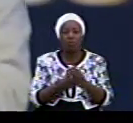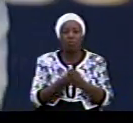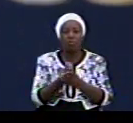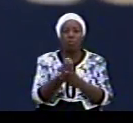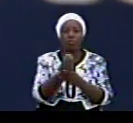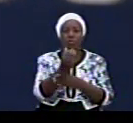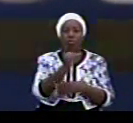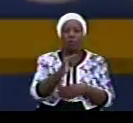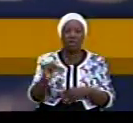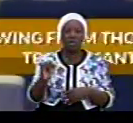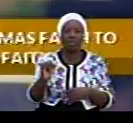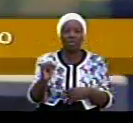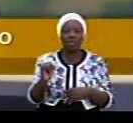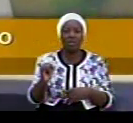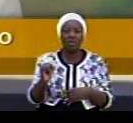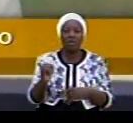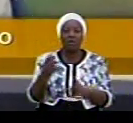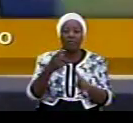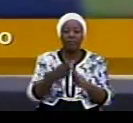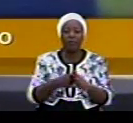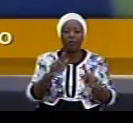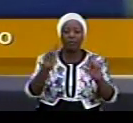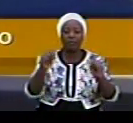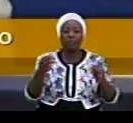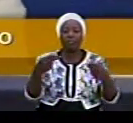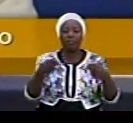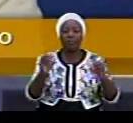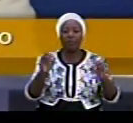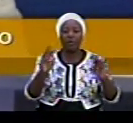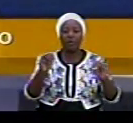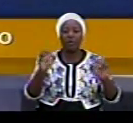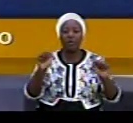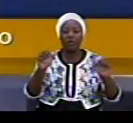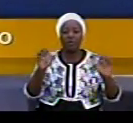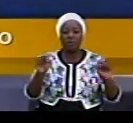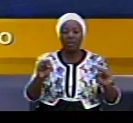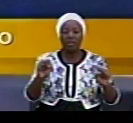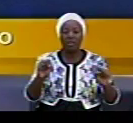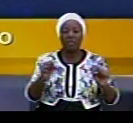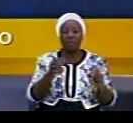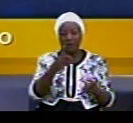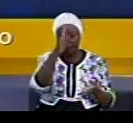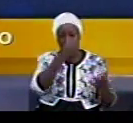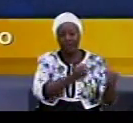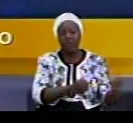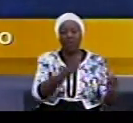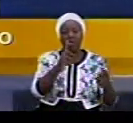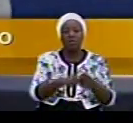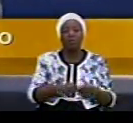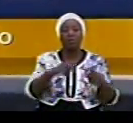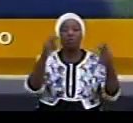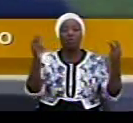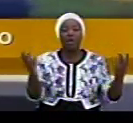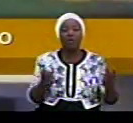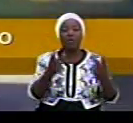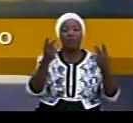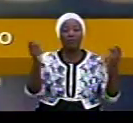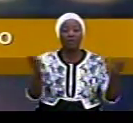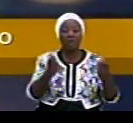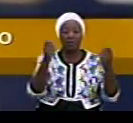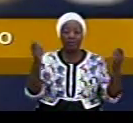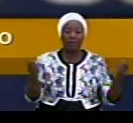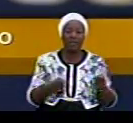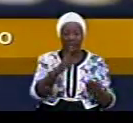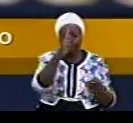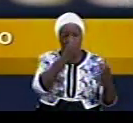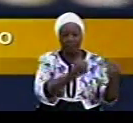from Thomas' faith to triumphant faith. Faith has